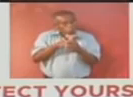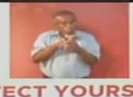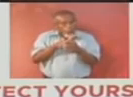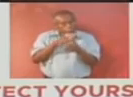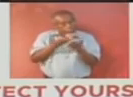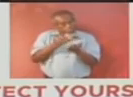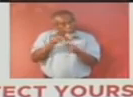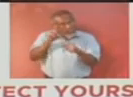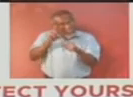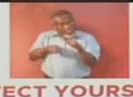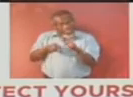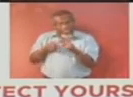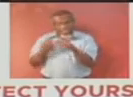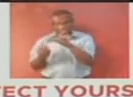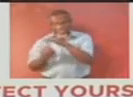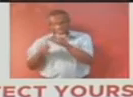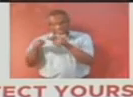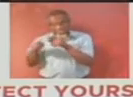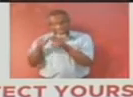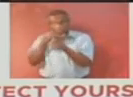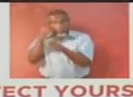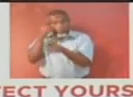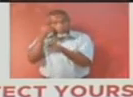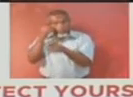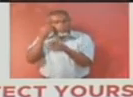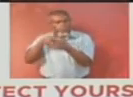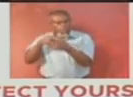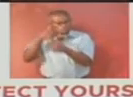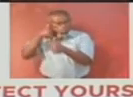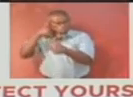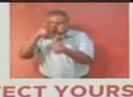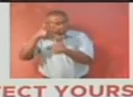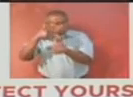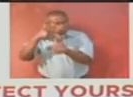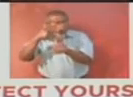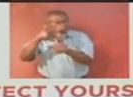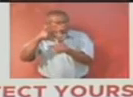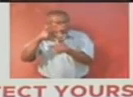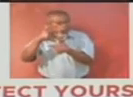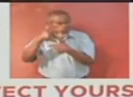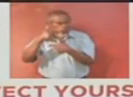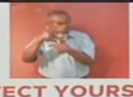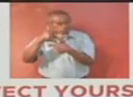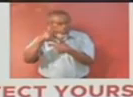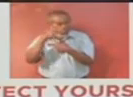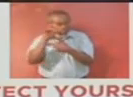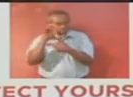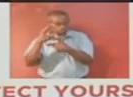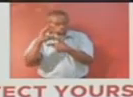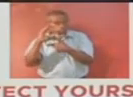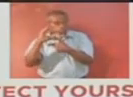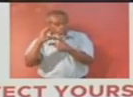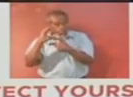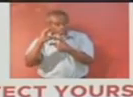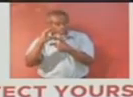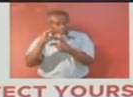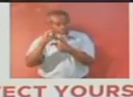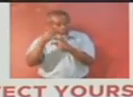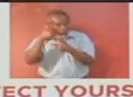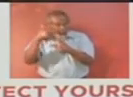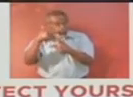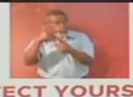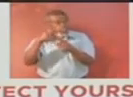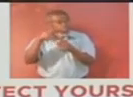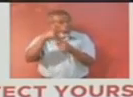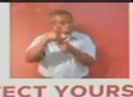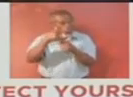be suitable for you to do the household isolation in the best possible way, and discussions can be had on how you